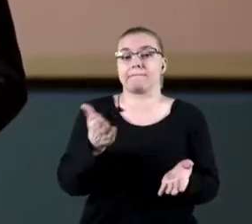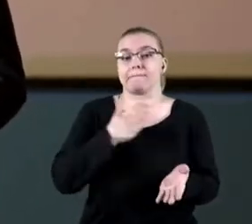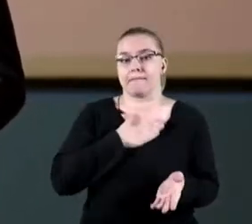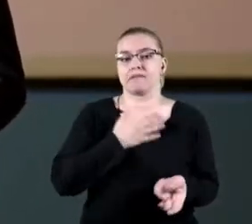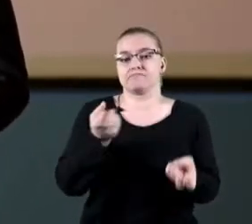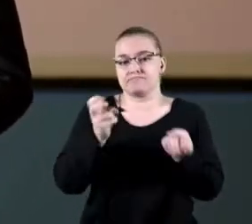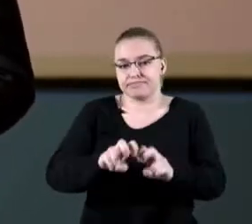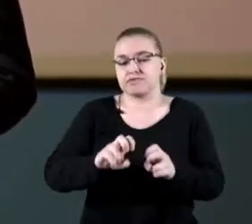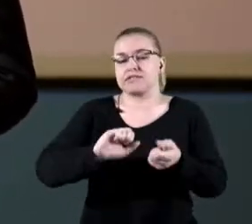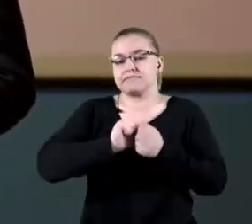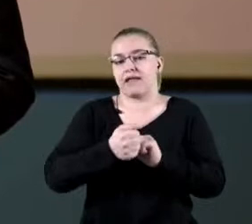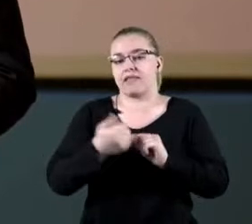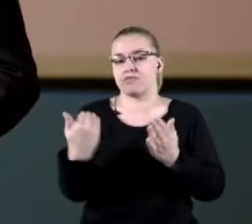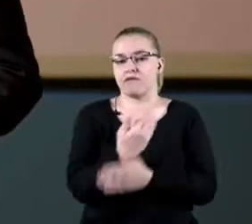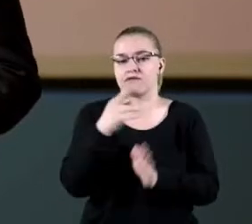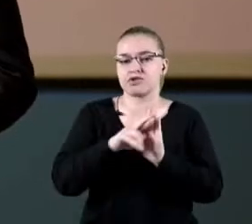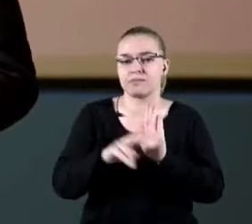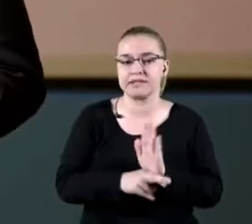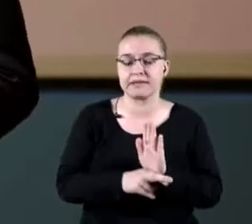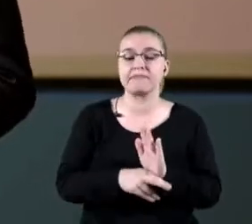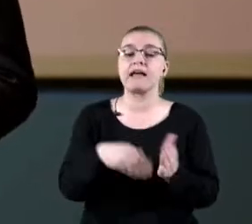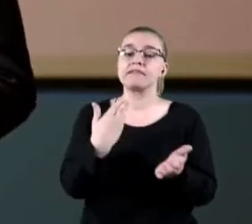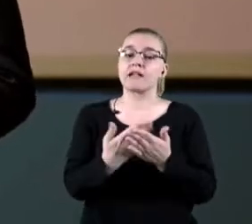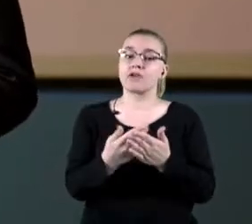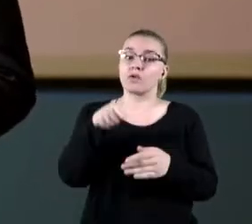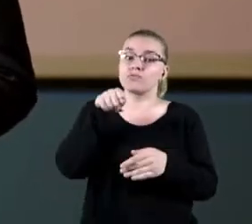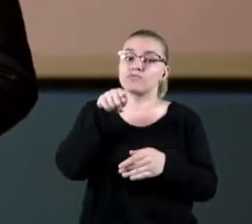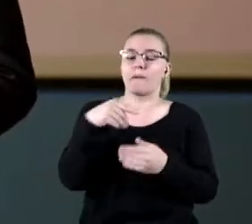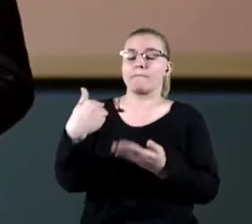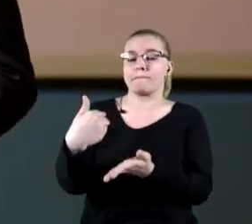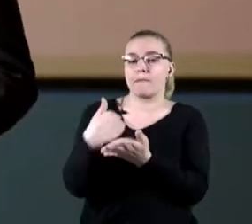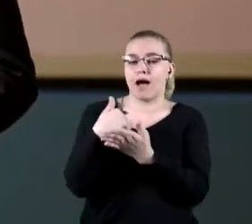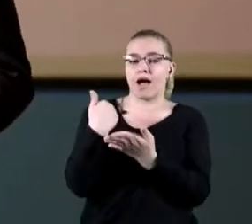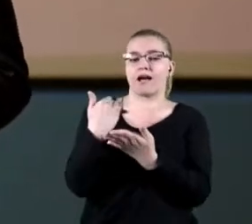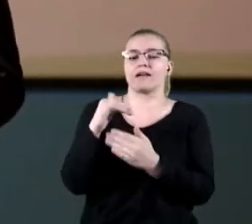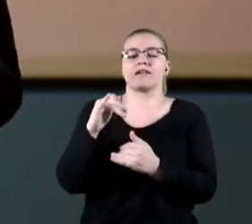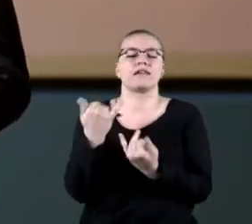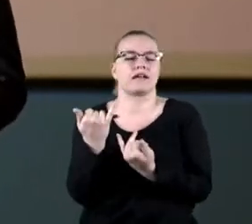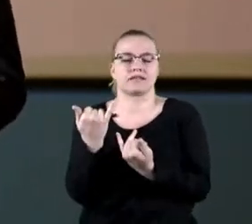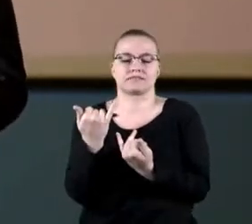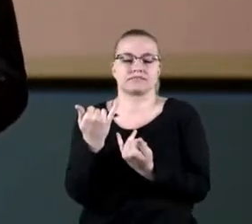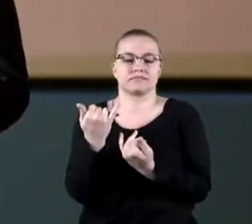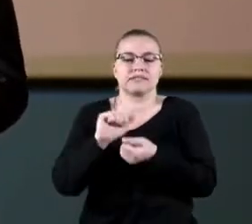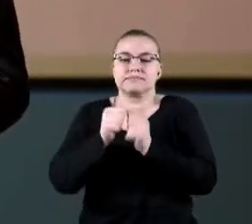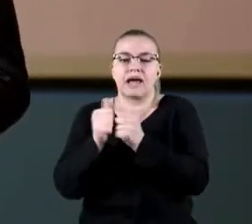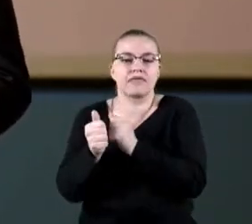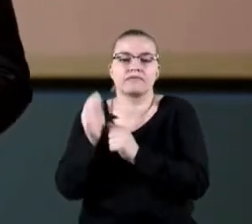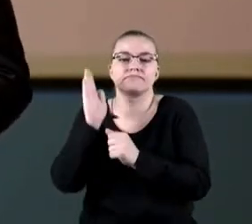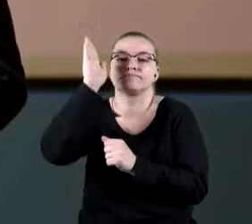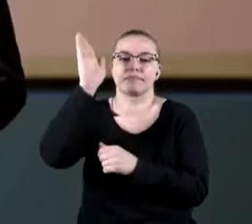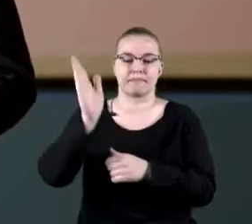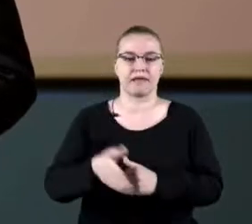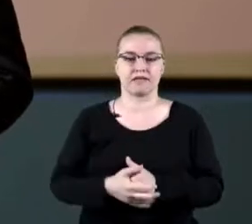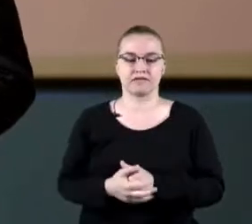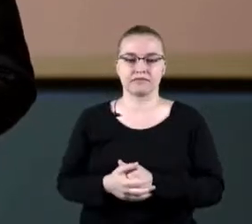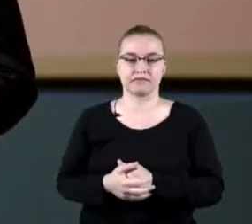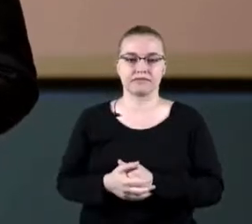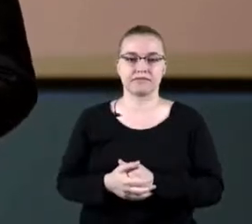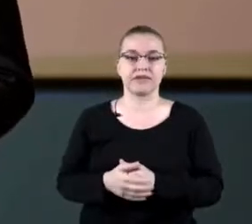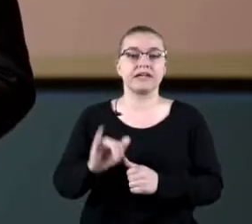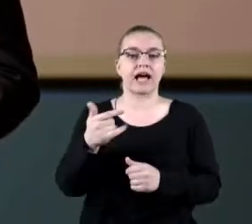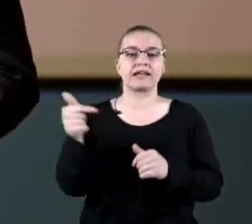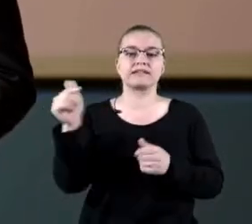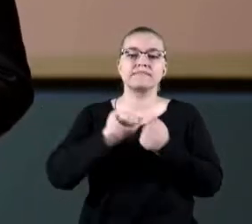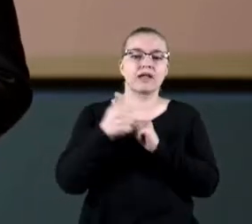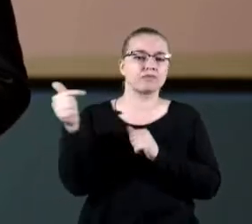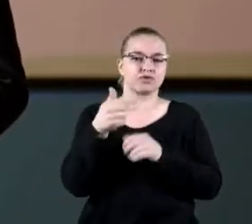changes that we have. And resilience helps us understand what changes